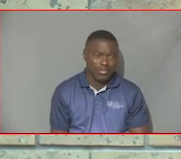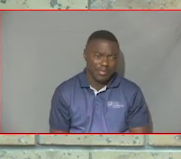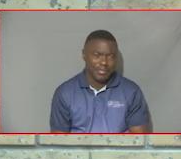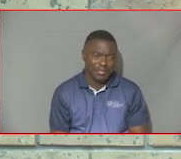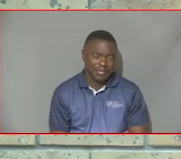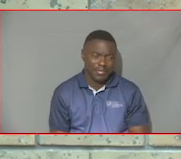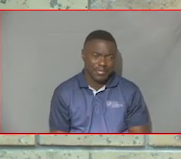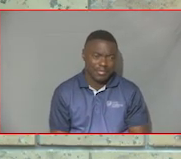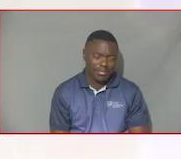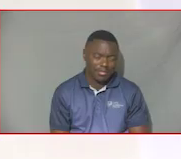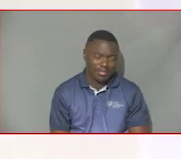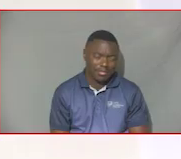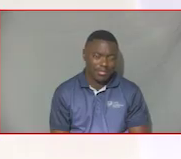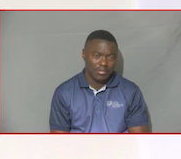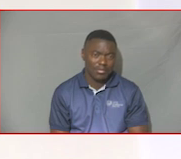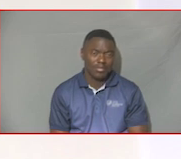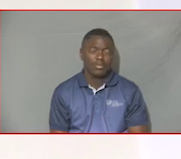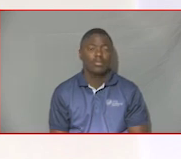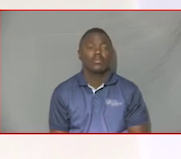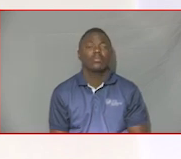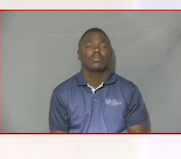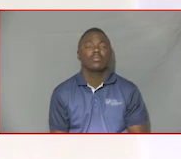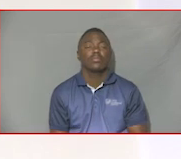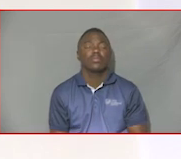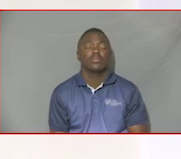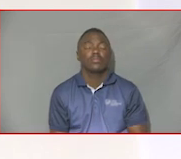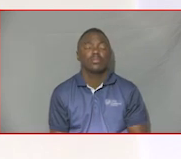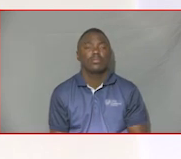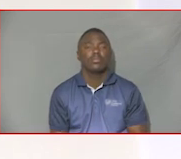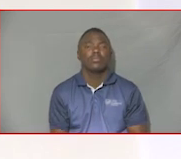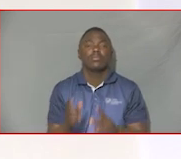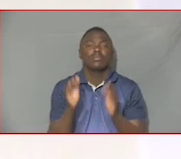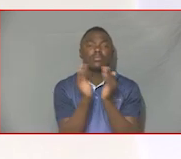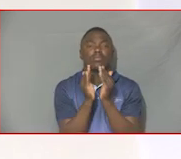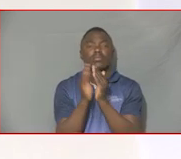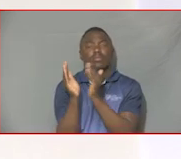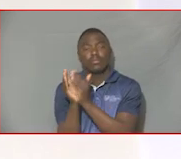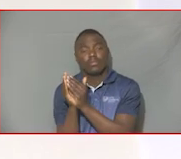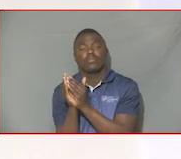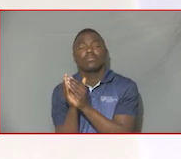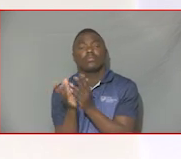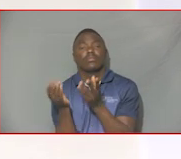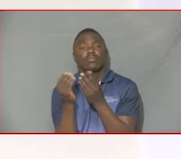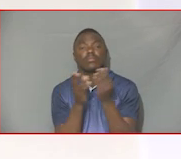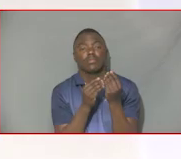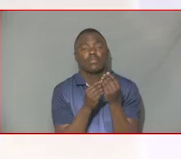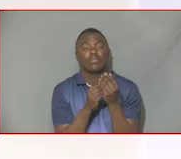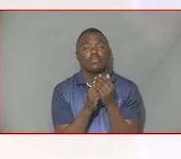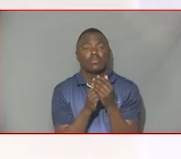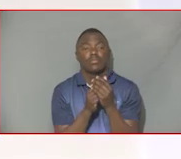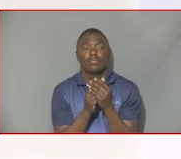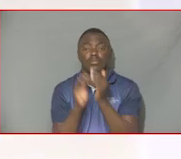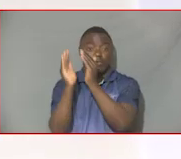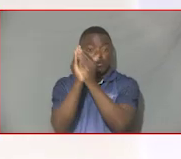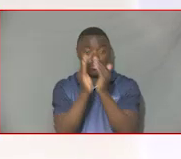or the mean of discrete values? It is the sum of the scores over the number of scores, correct? They can also ask you the mean